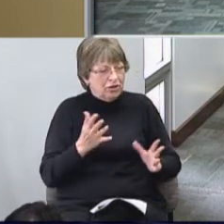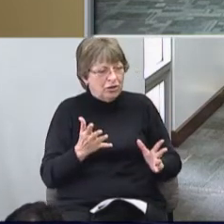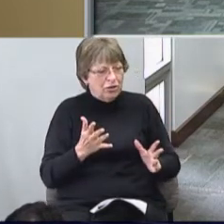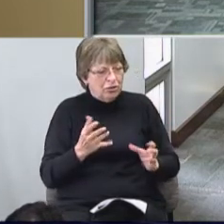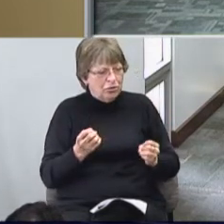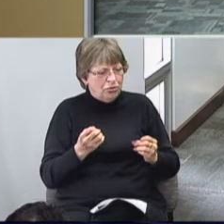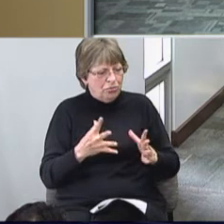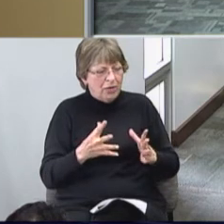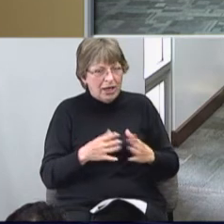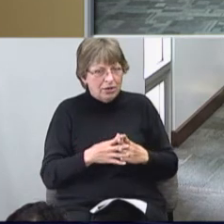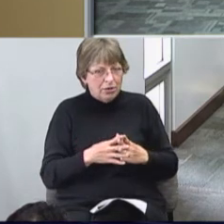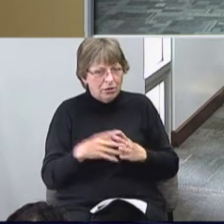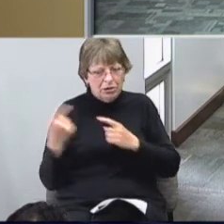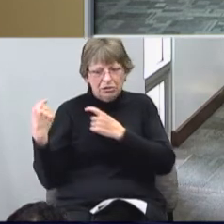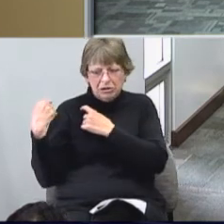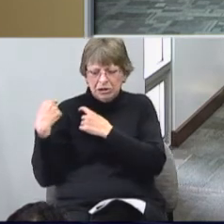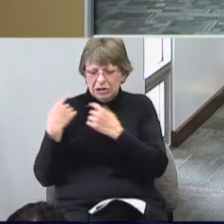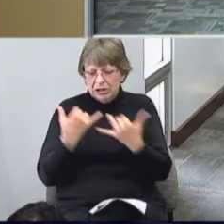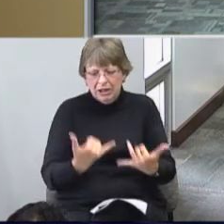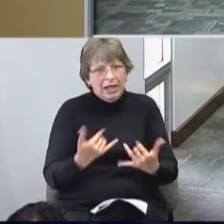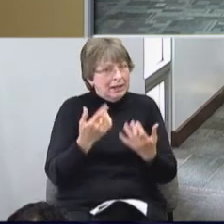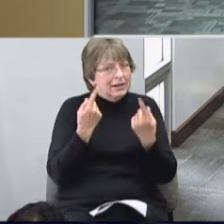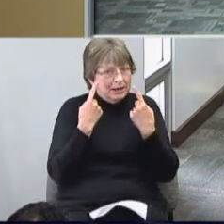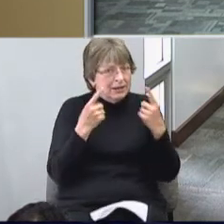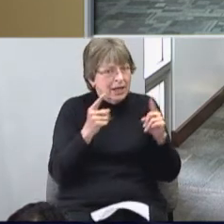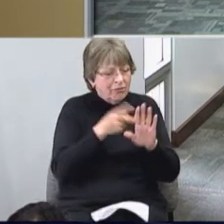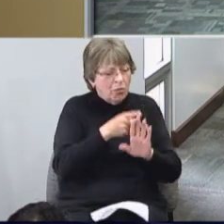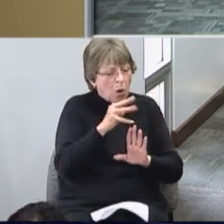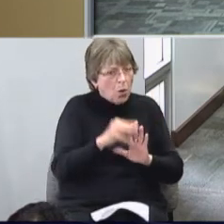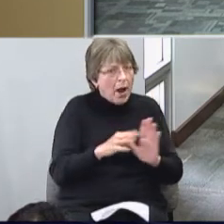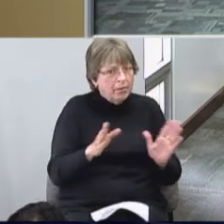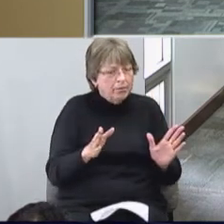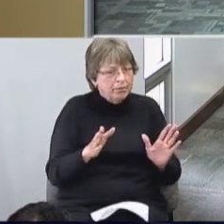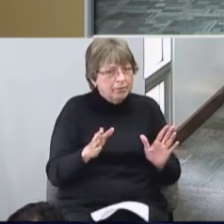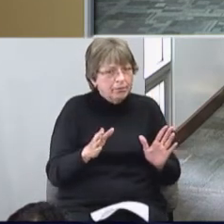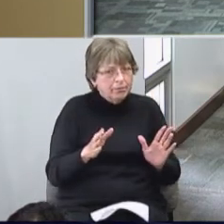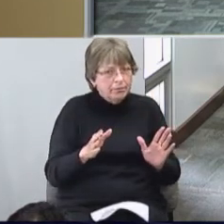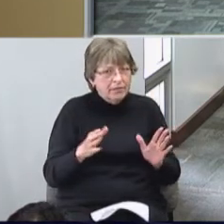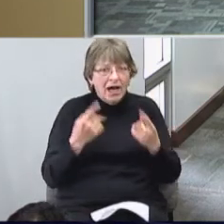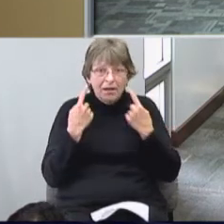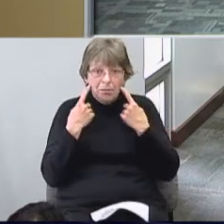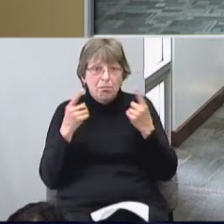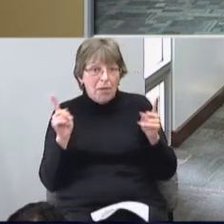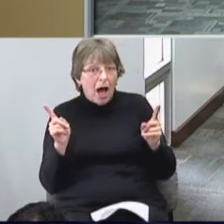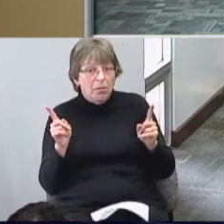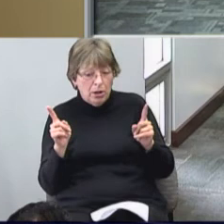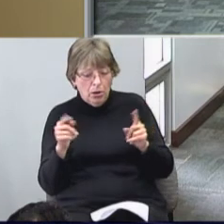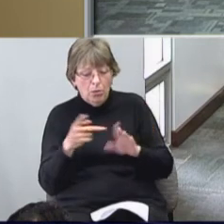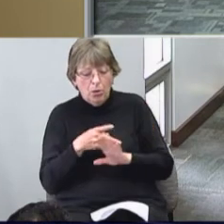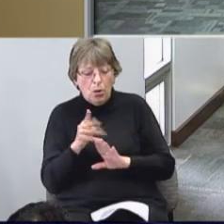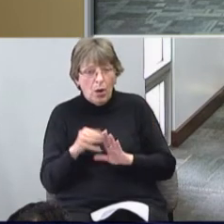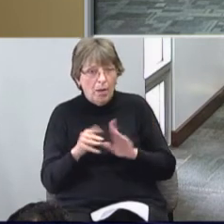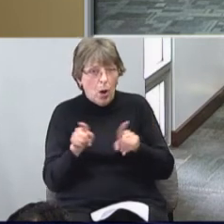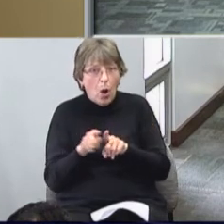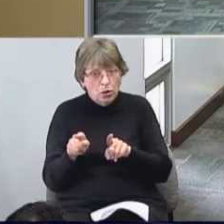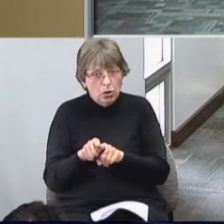very successful program and a popular program.